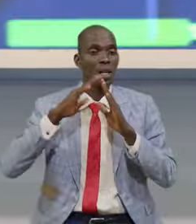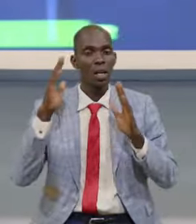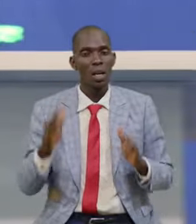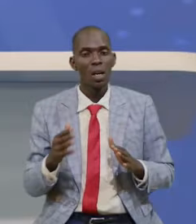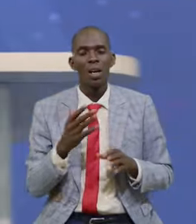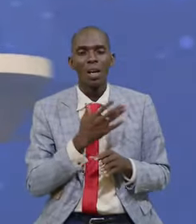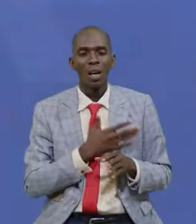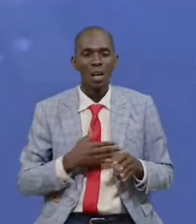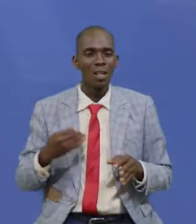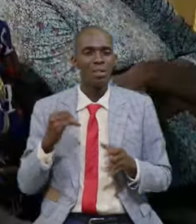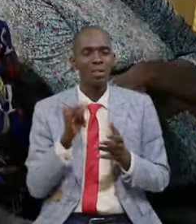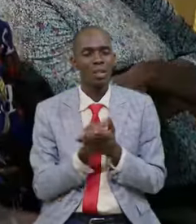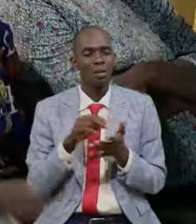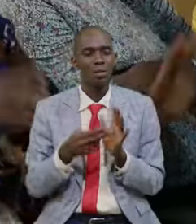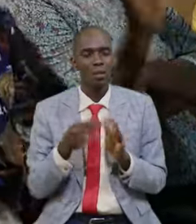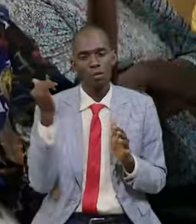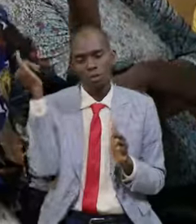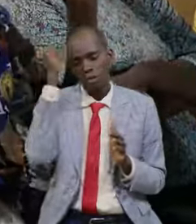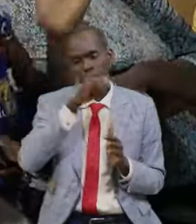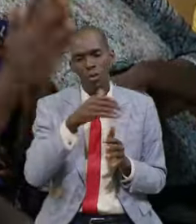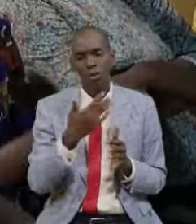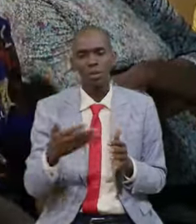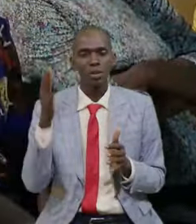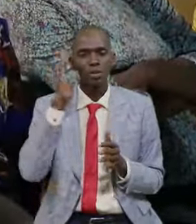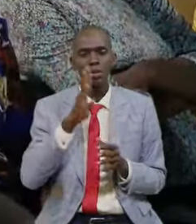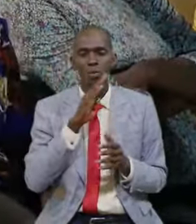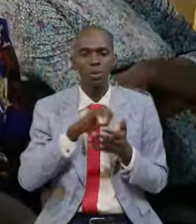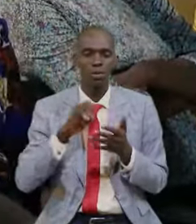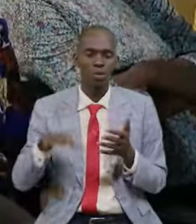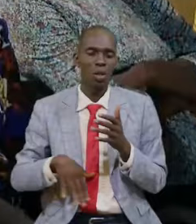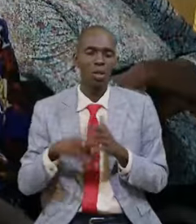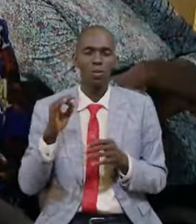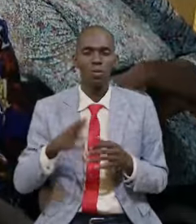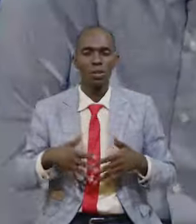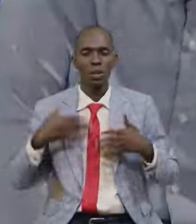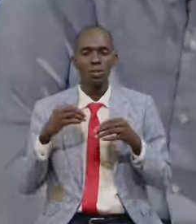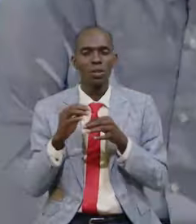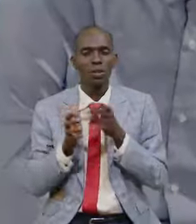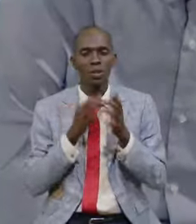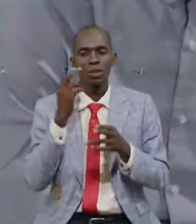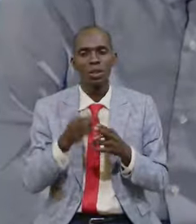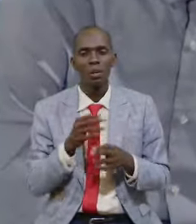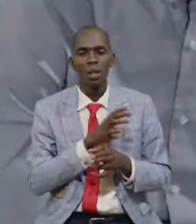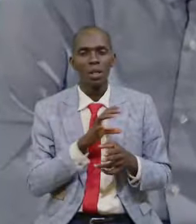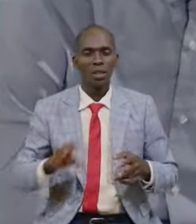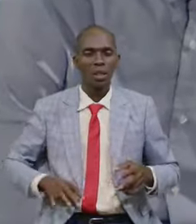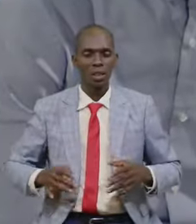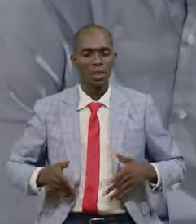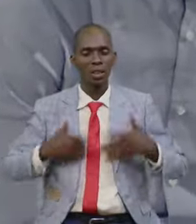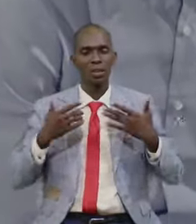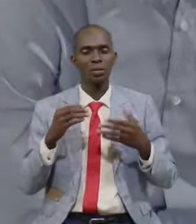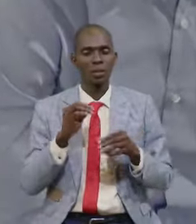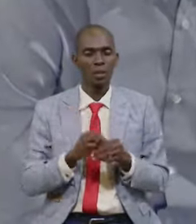foolishness will be cancelled out of your life. Christ liveth in me. He will live in you